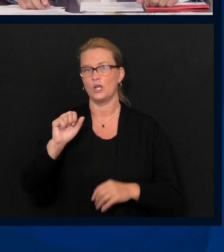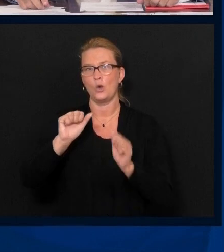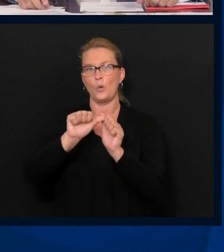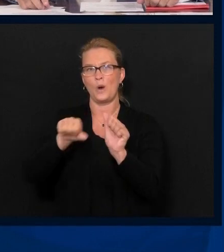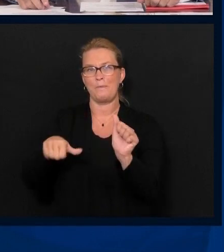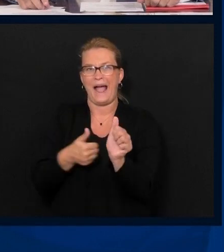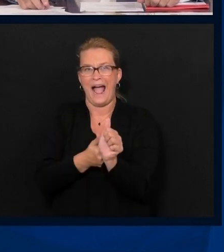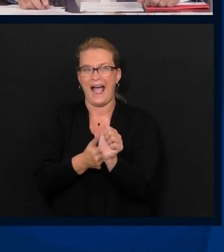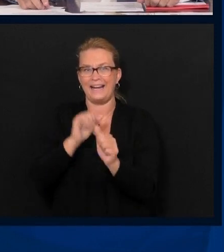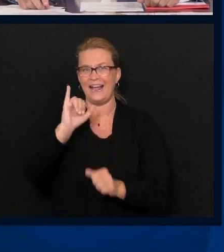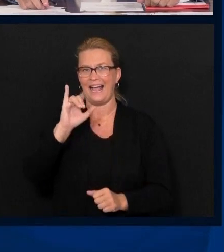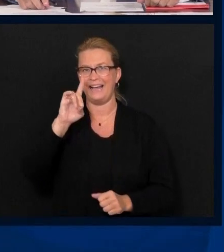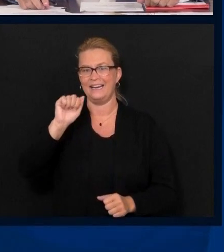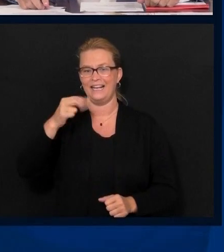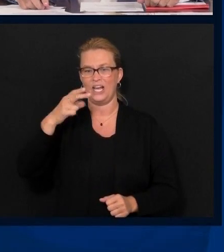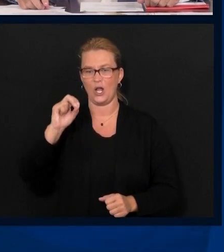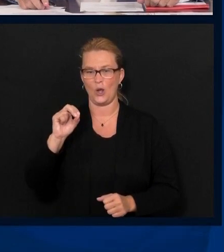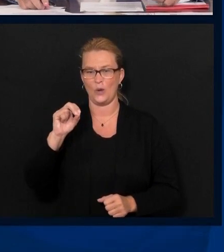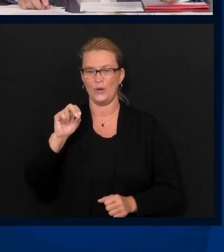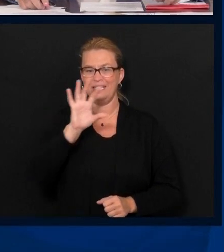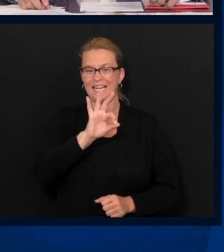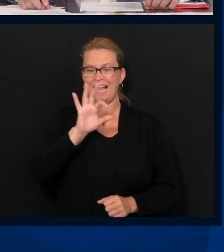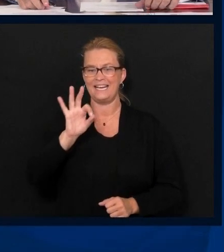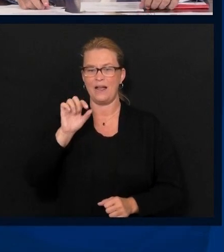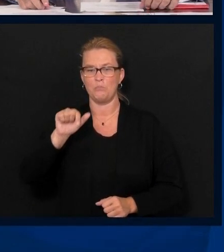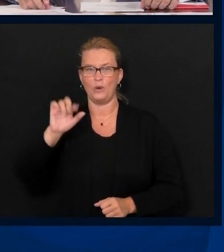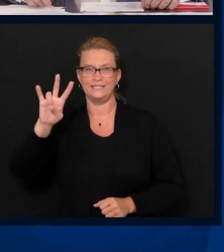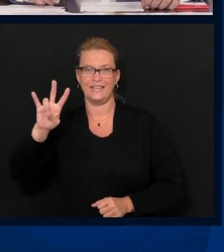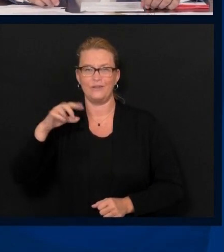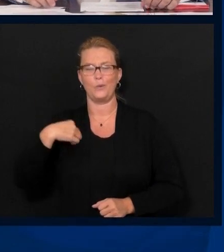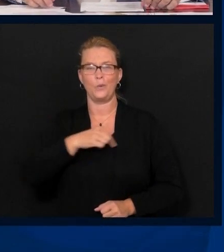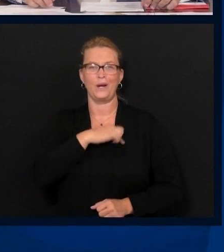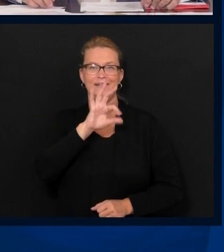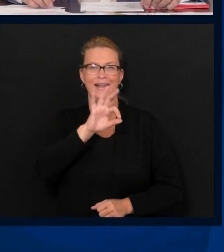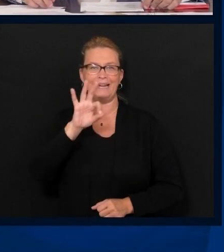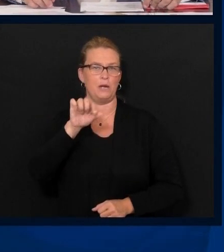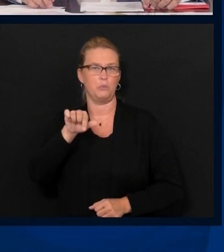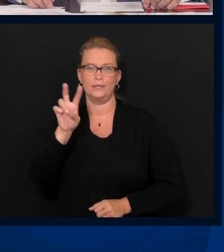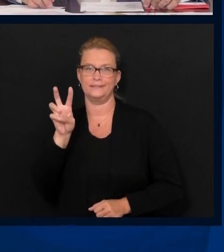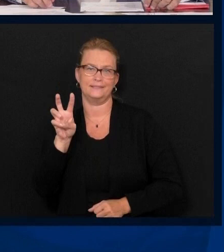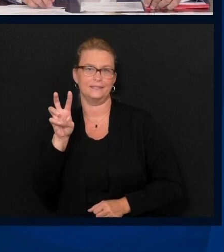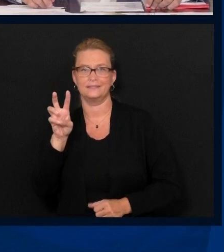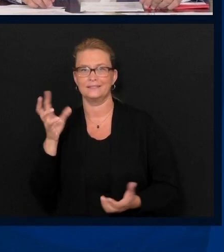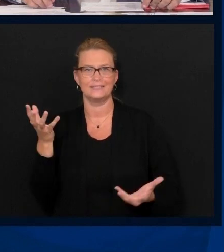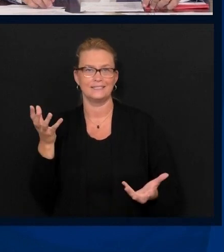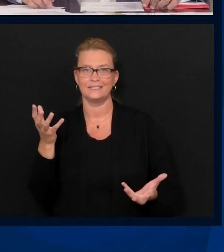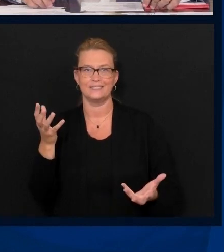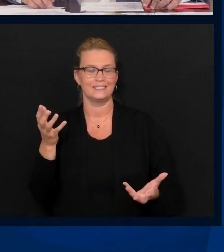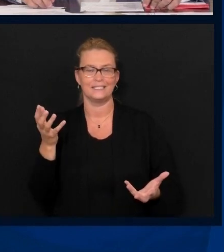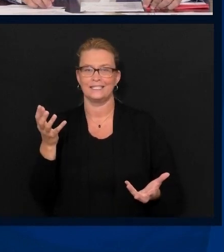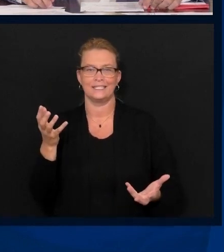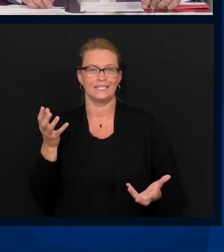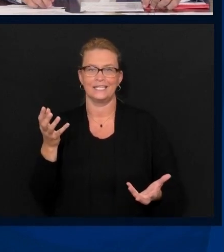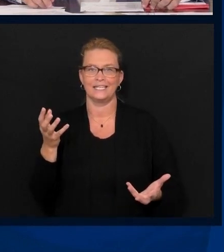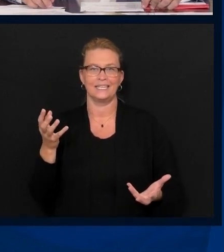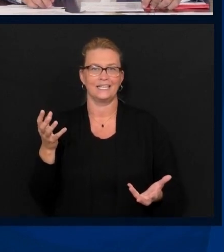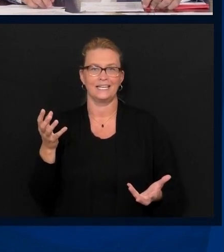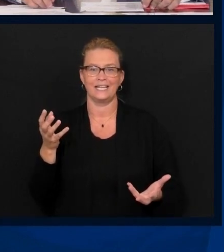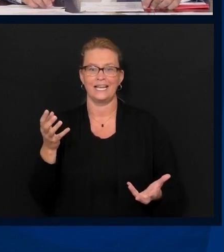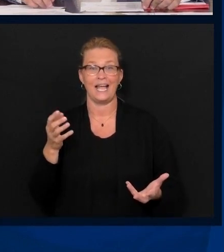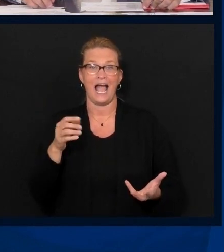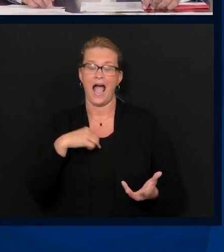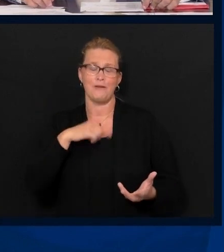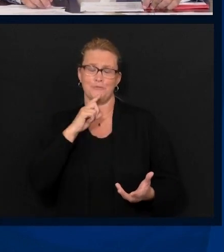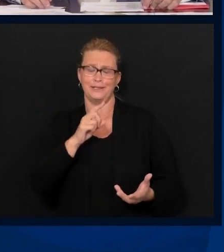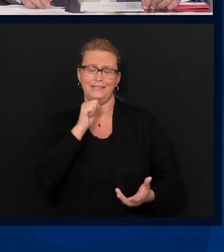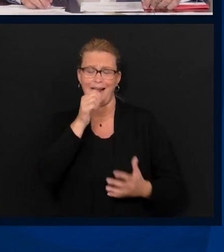again. Idaho's at 99.7. You're at 99.6, West Virginia. I don't know how you cry about that.